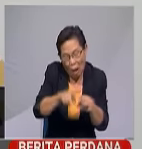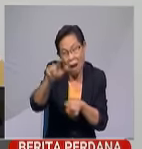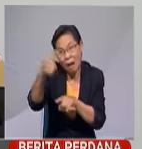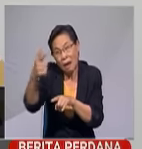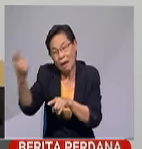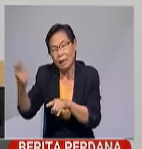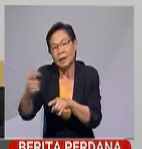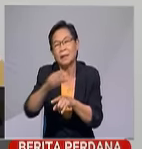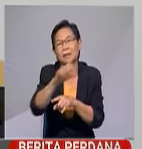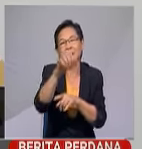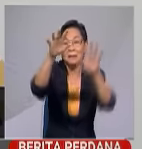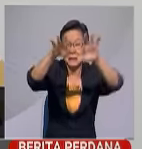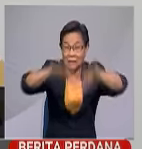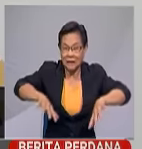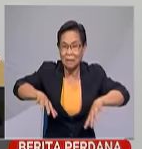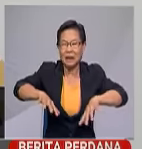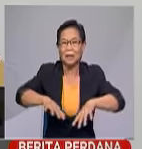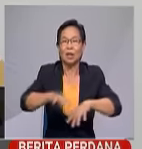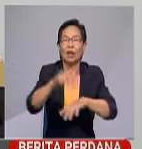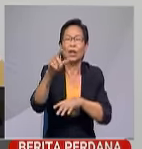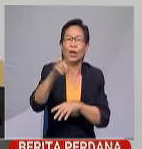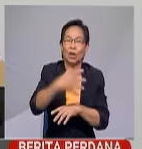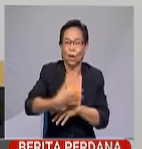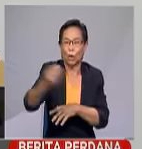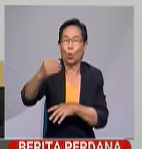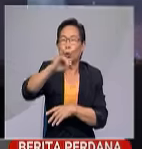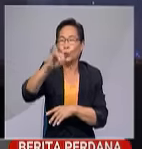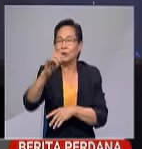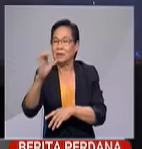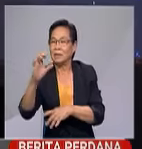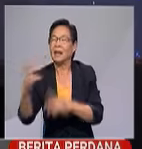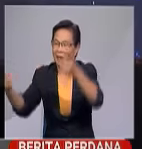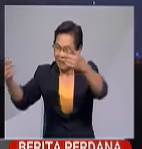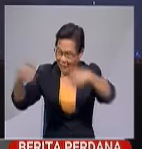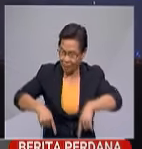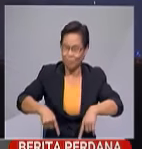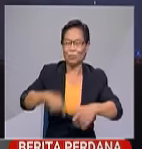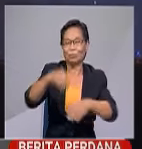in Southeast Asia such as Gojek can come into the ecosystem.